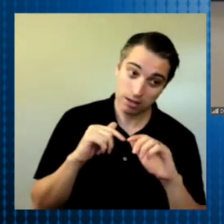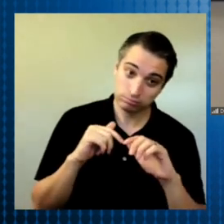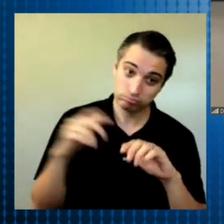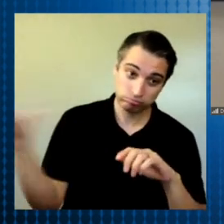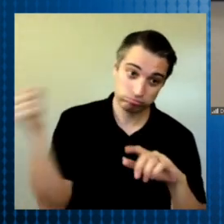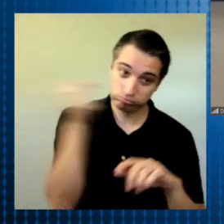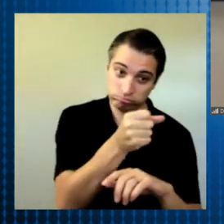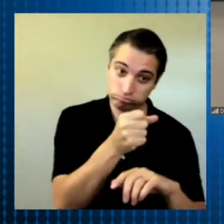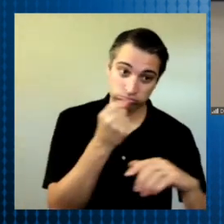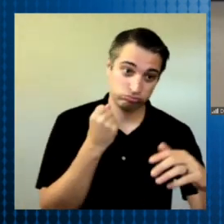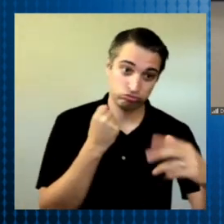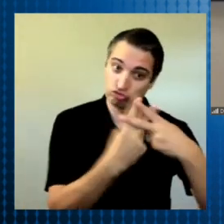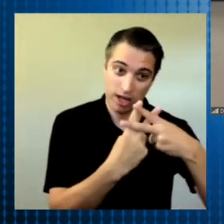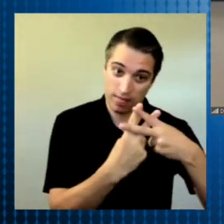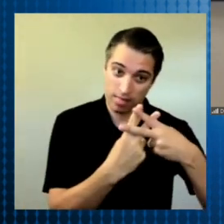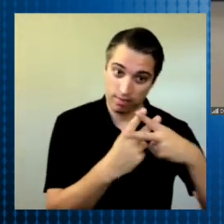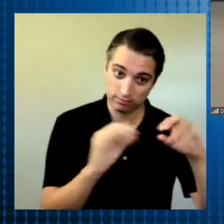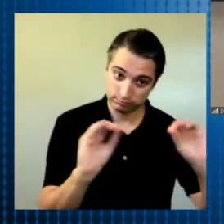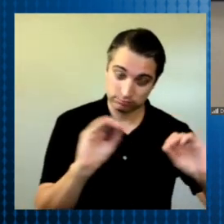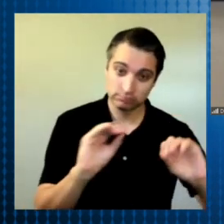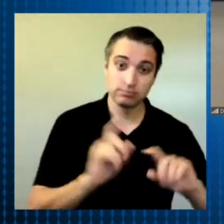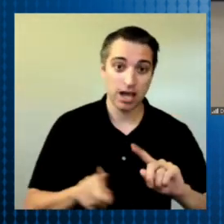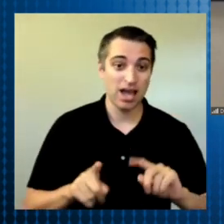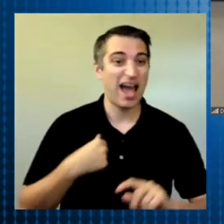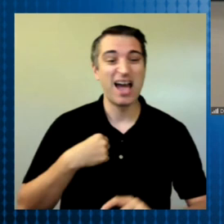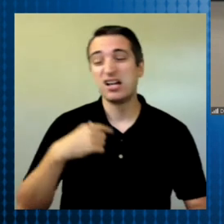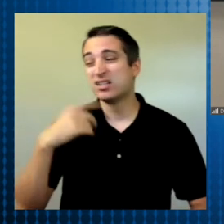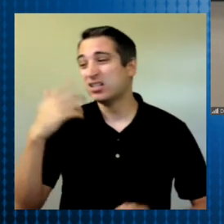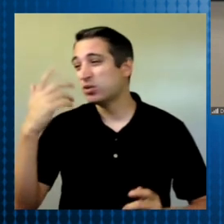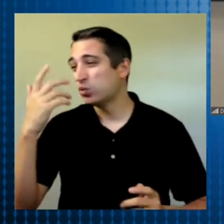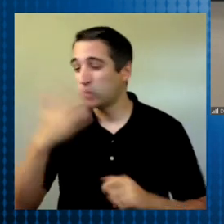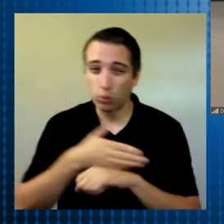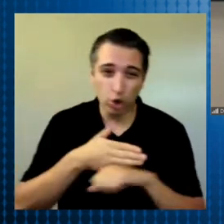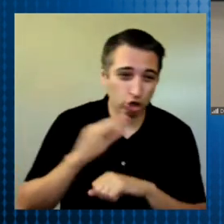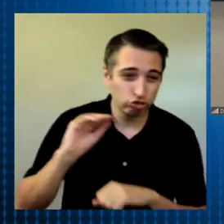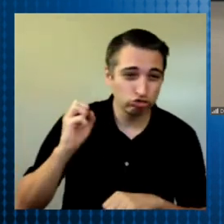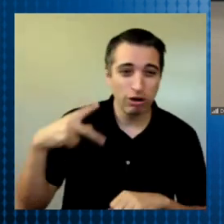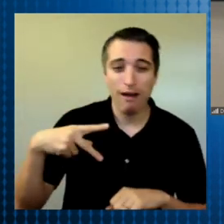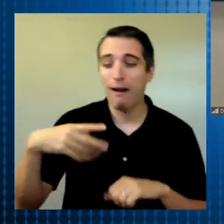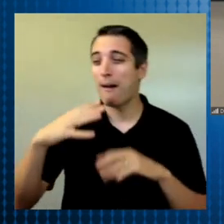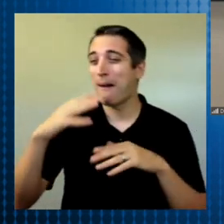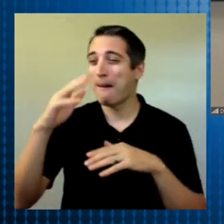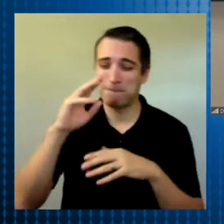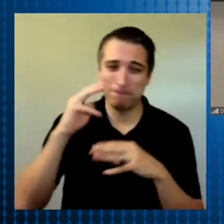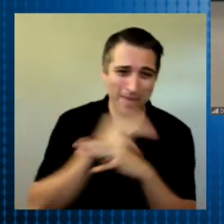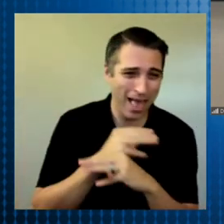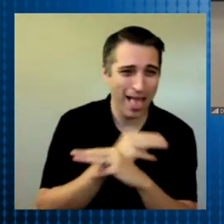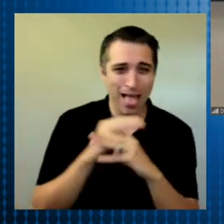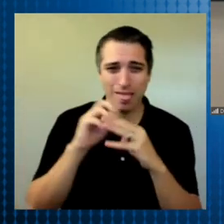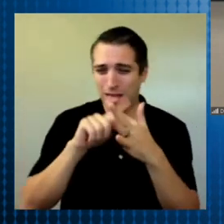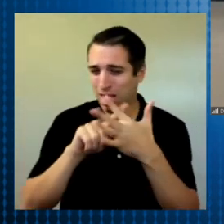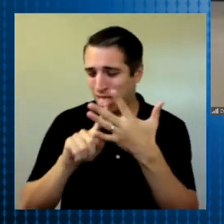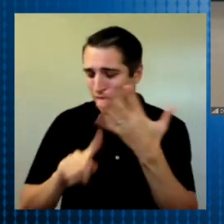math, Lord have mercy, history. I mean, I just didn't do well. But again, Mott Community College put the training wheels on